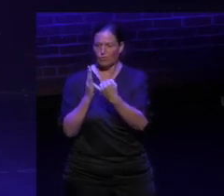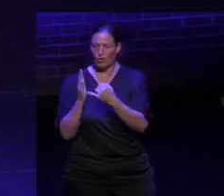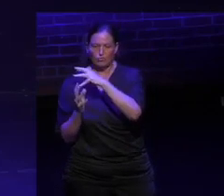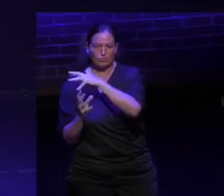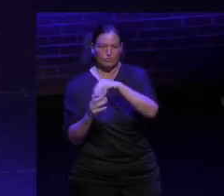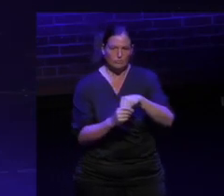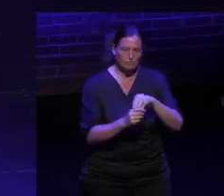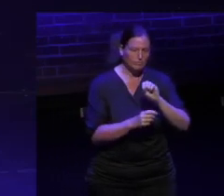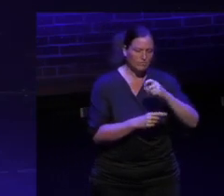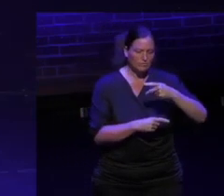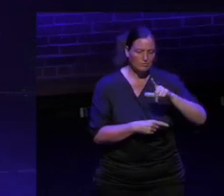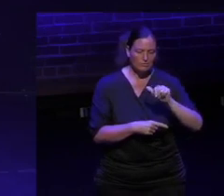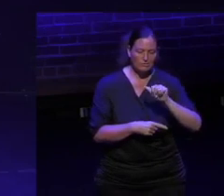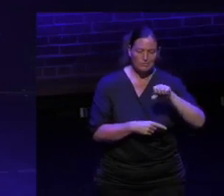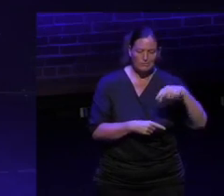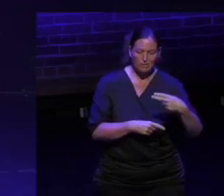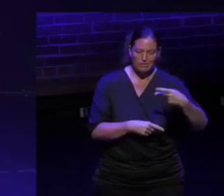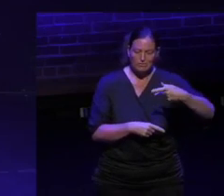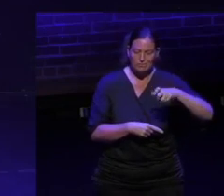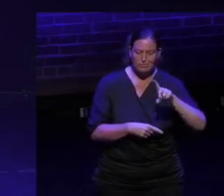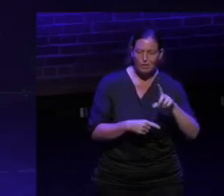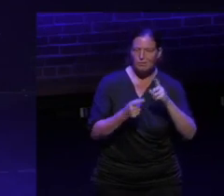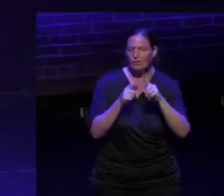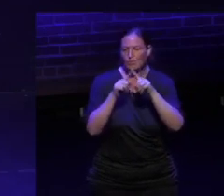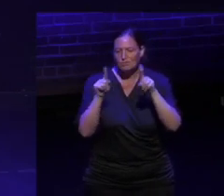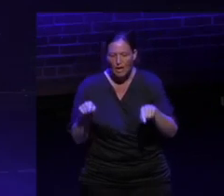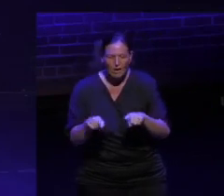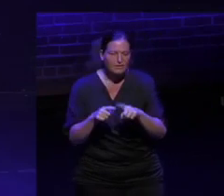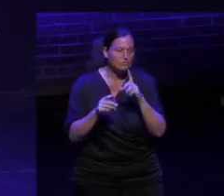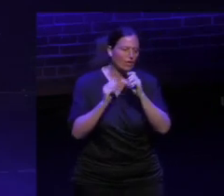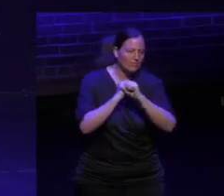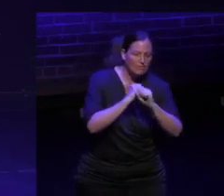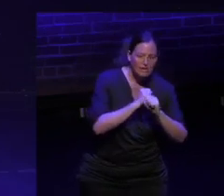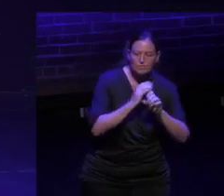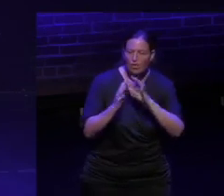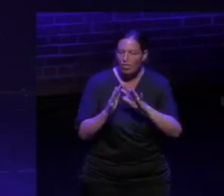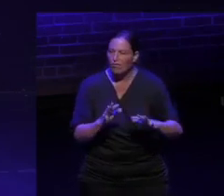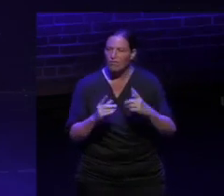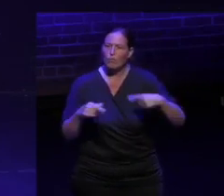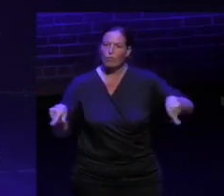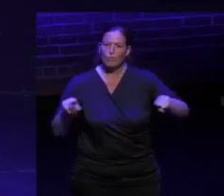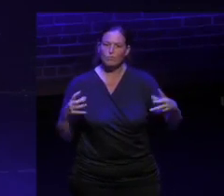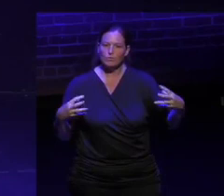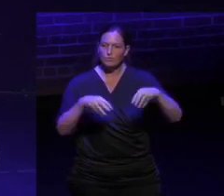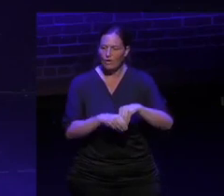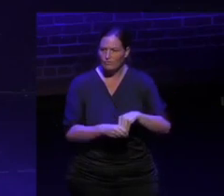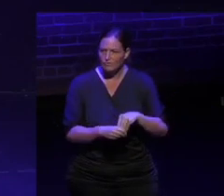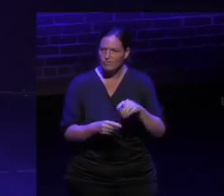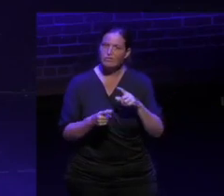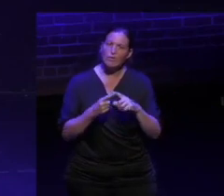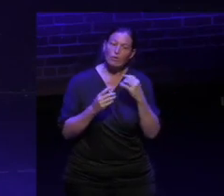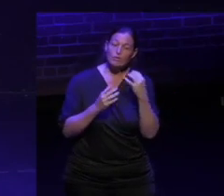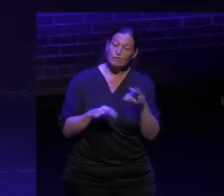splash pad and the pool and the signage and how it all worked together unless we had took that leap. So those of us in government need to be prepared to say, no, it's important to have an